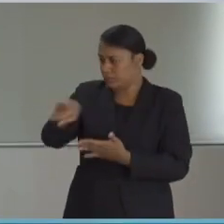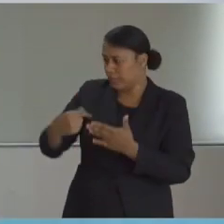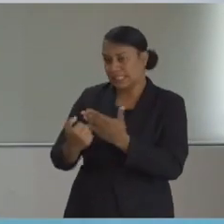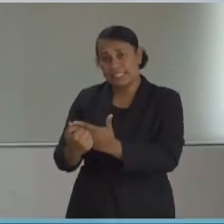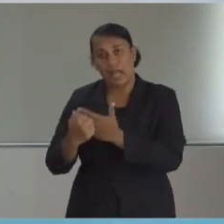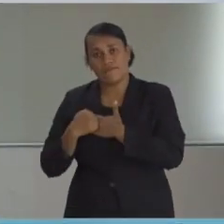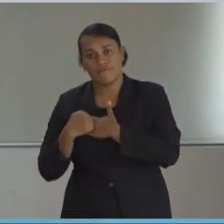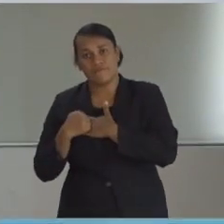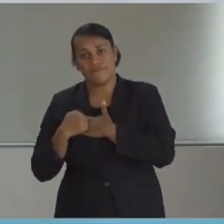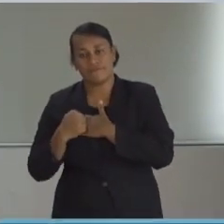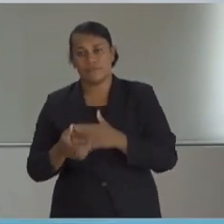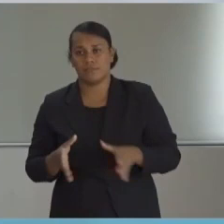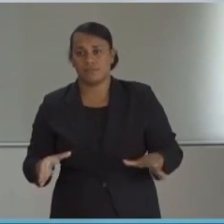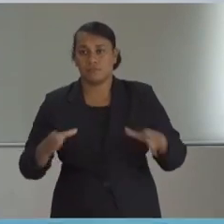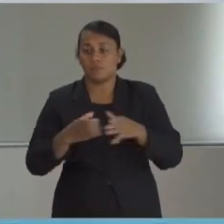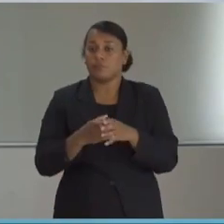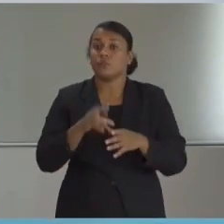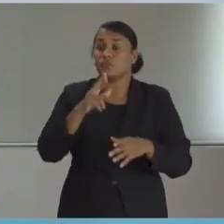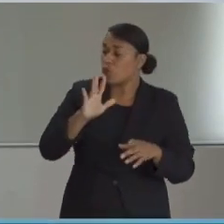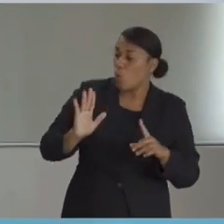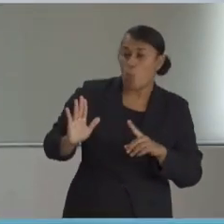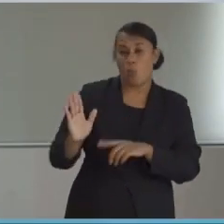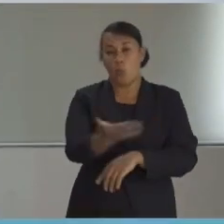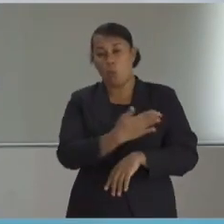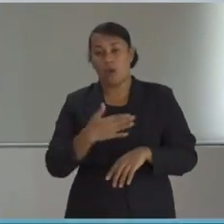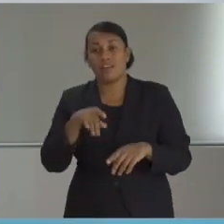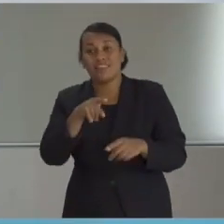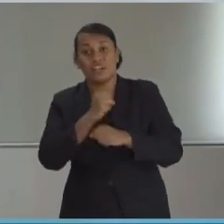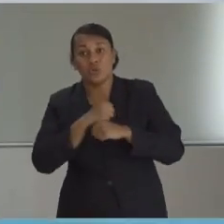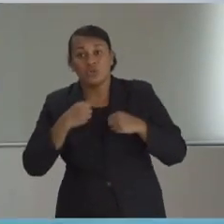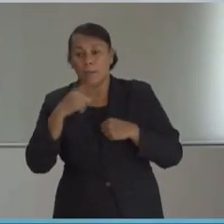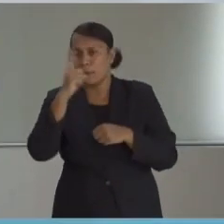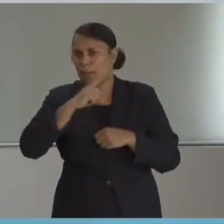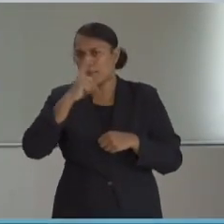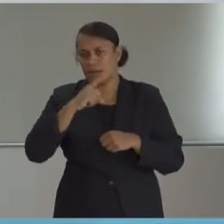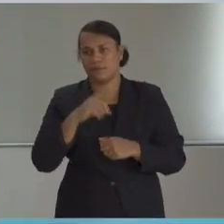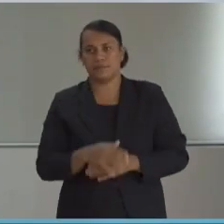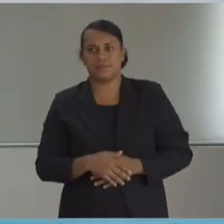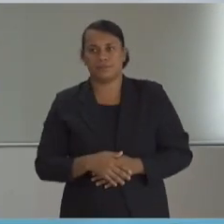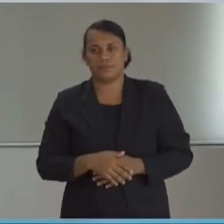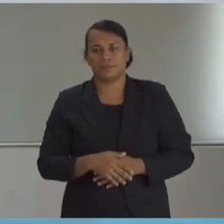security, and well-being of our people. And for that,